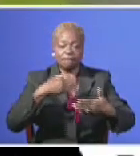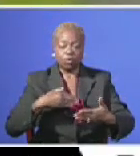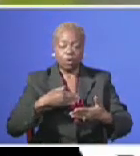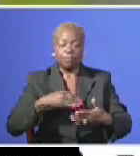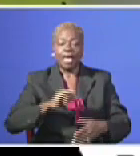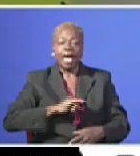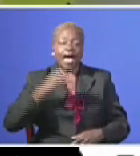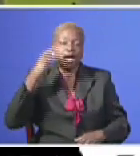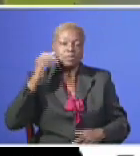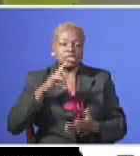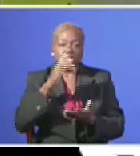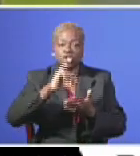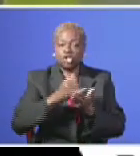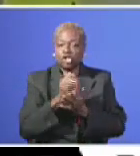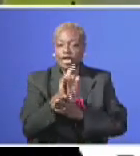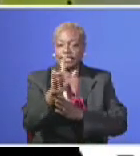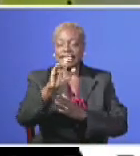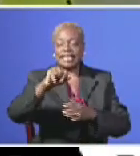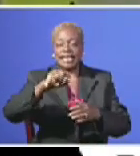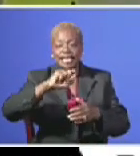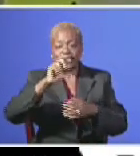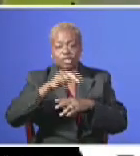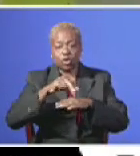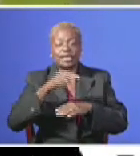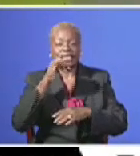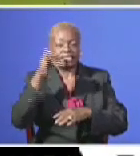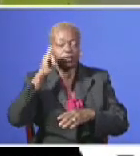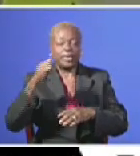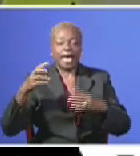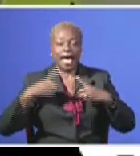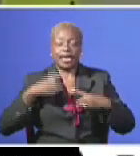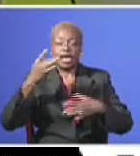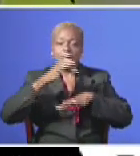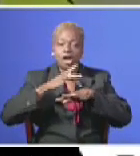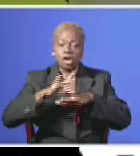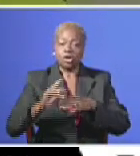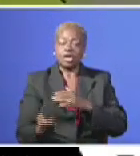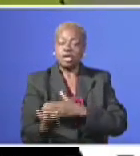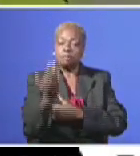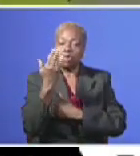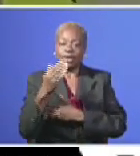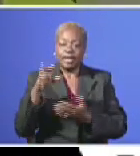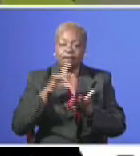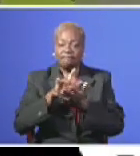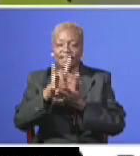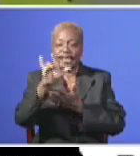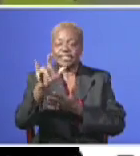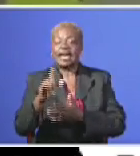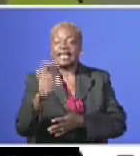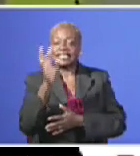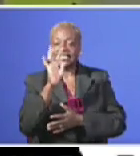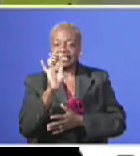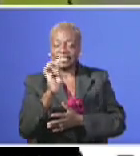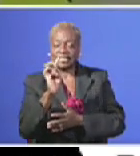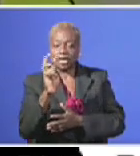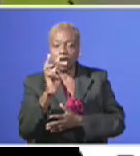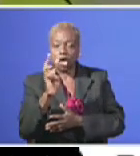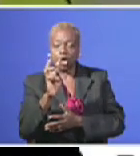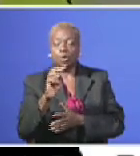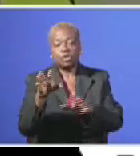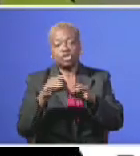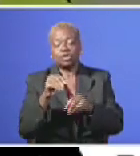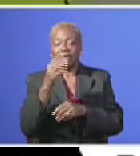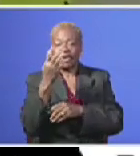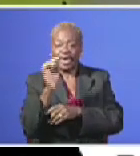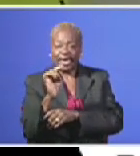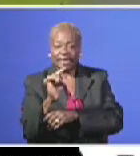Nassau yesterday, and we did a flight. We had an early morning flight at 6 o'clock, and we took a light 8. And we did a